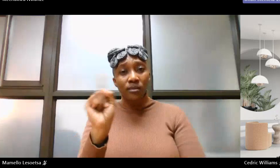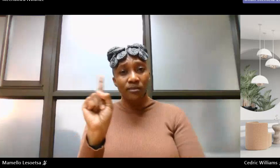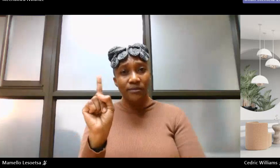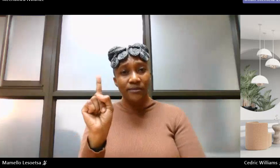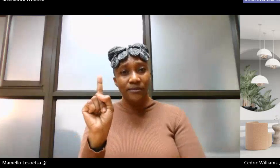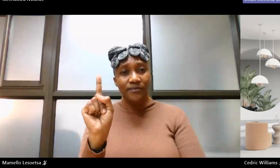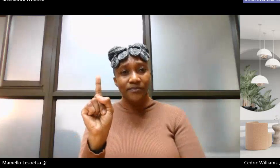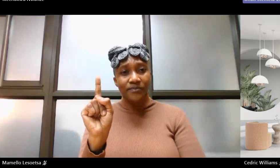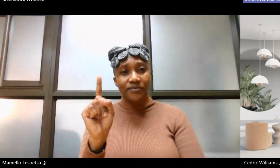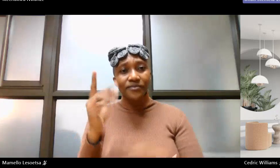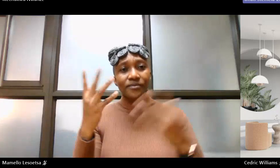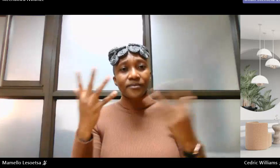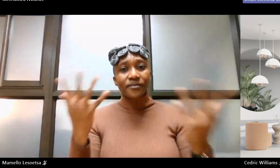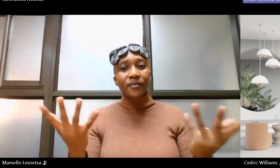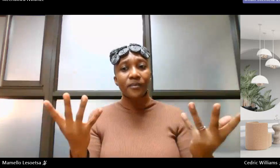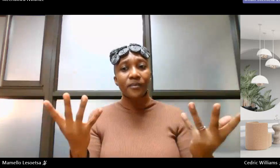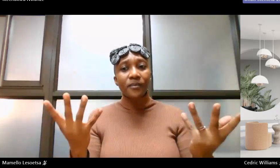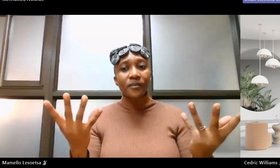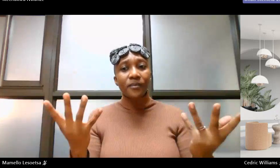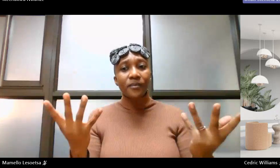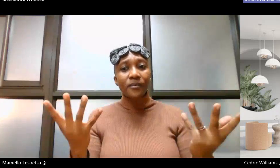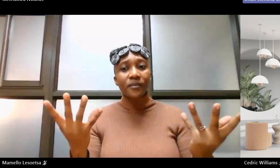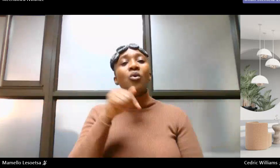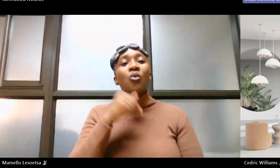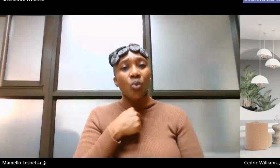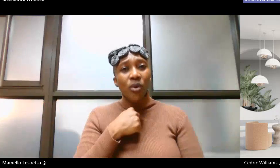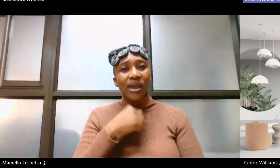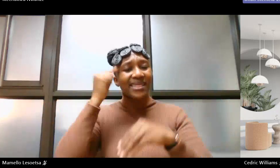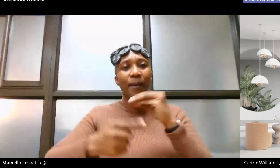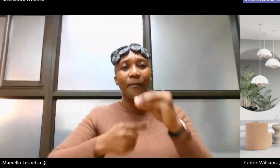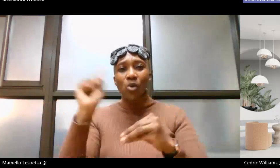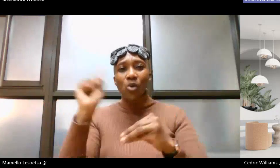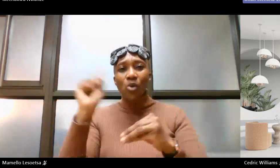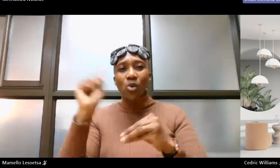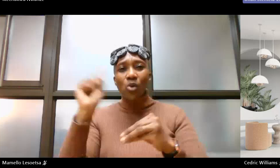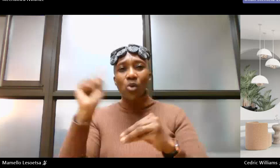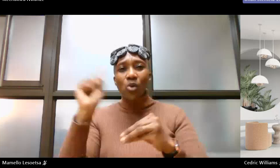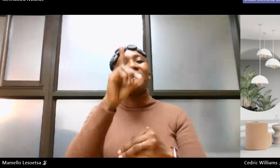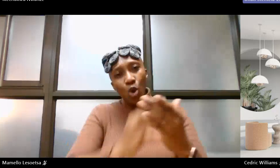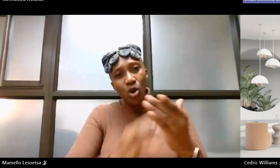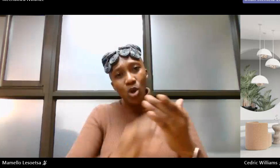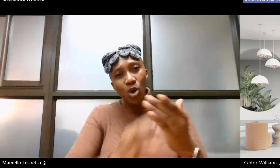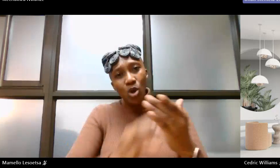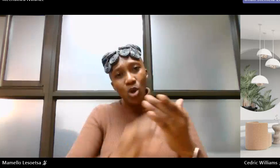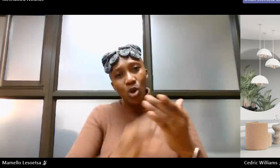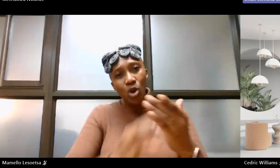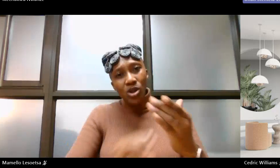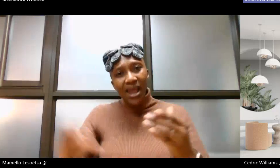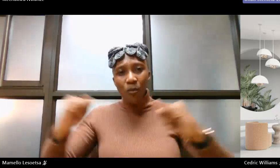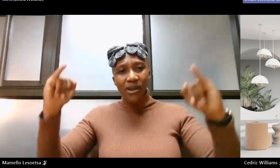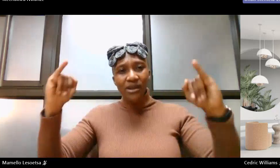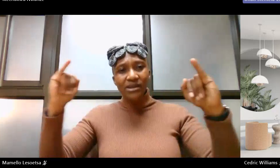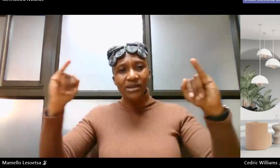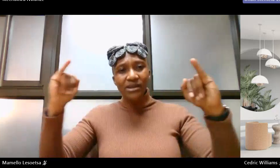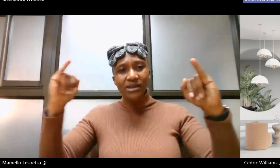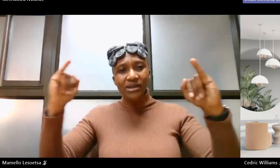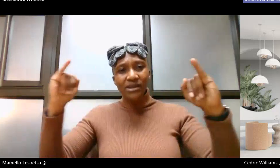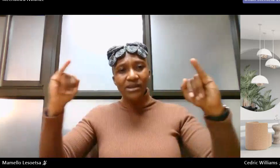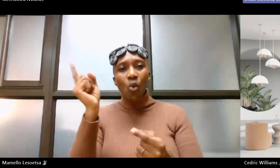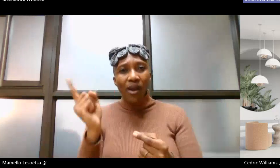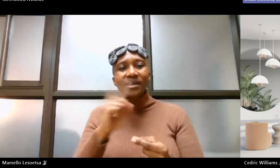when we think about decolonizing information, let us think about what we can do in our little corners to